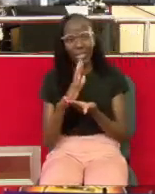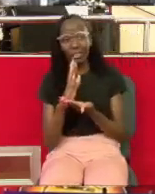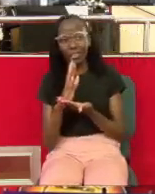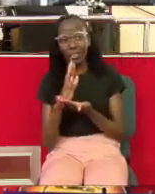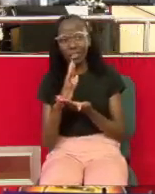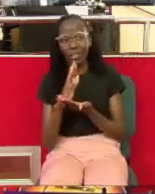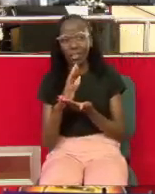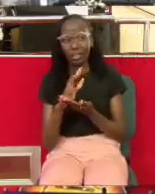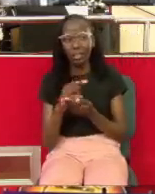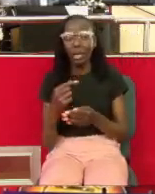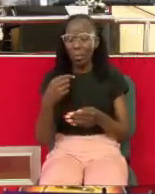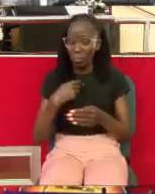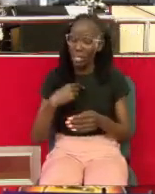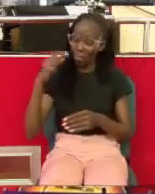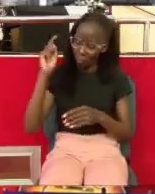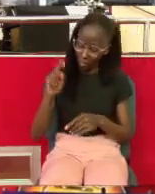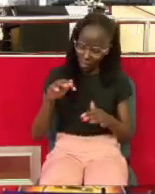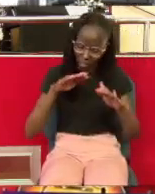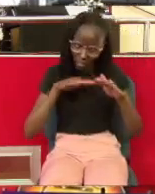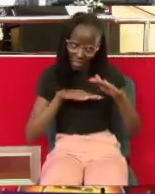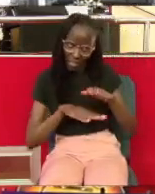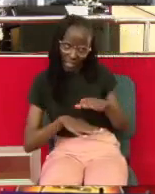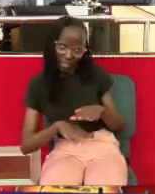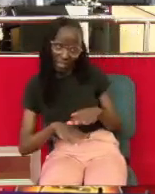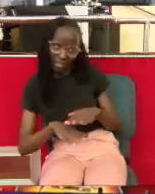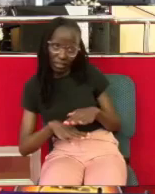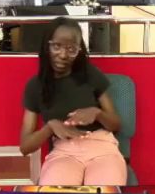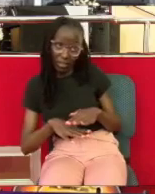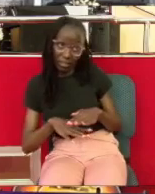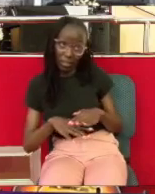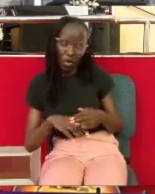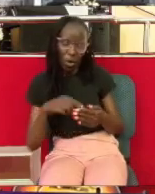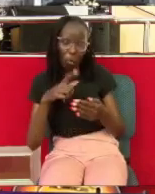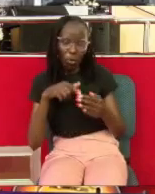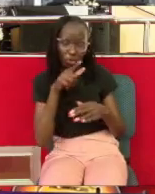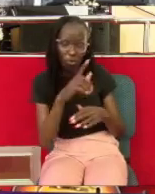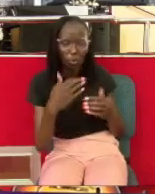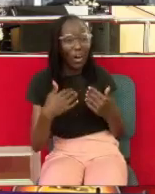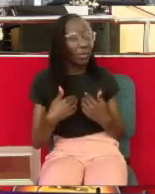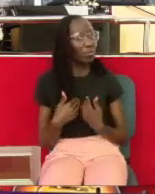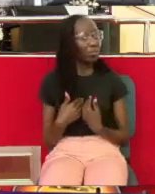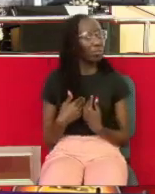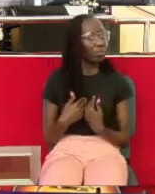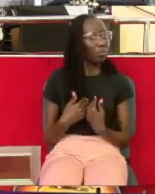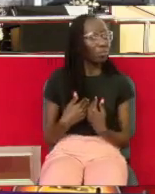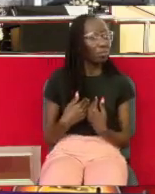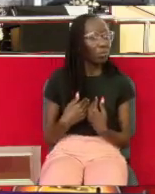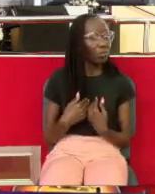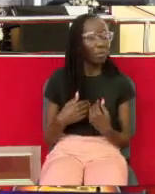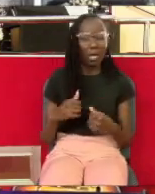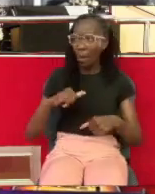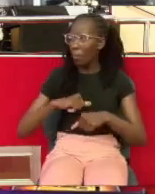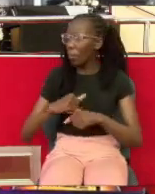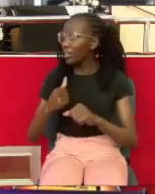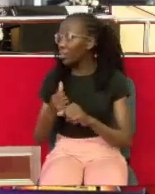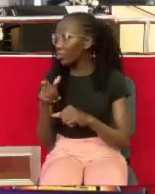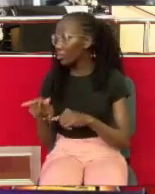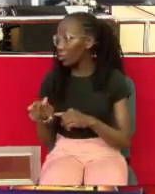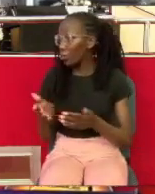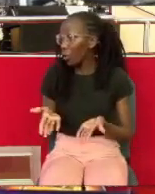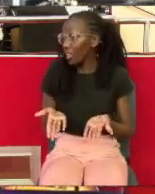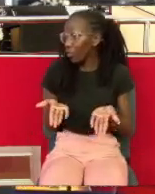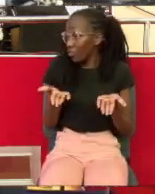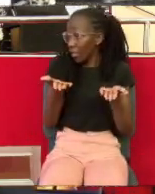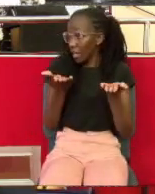says I must decrease. Nami nipunguke. What is it that you have? Ni nini uko nayo? That makes you to be highly exalted.